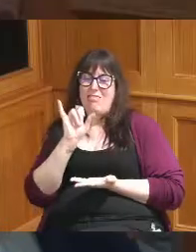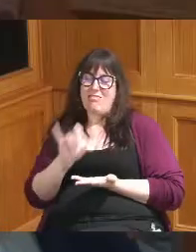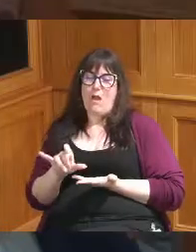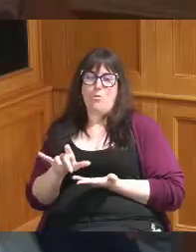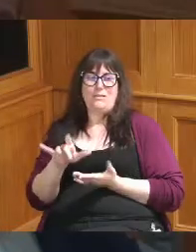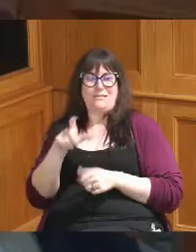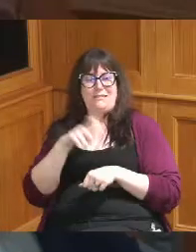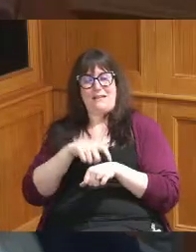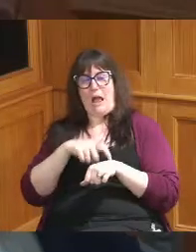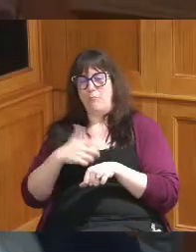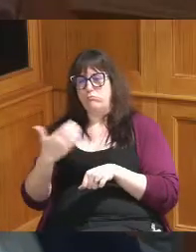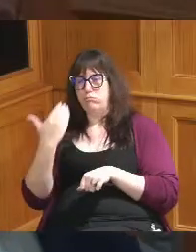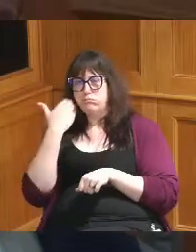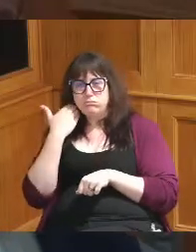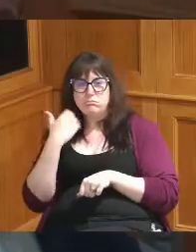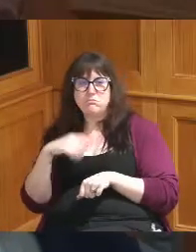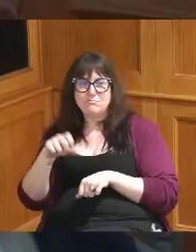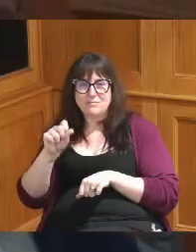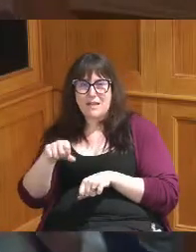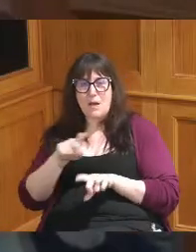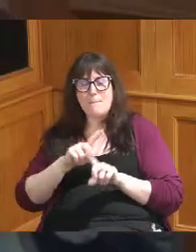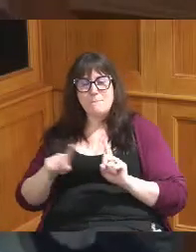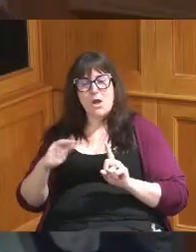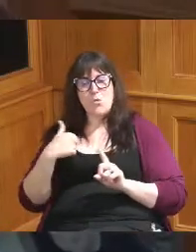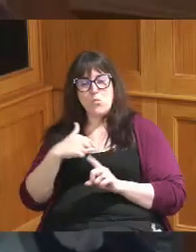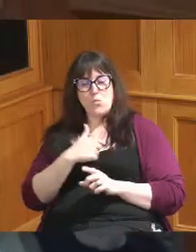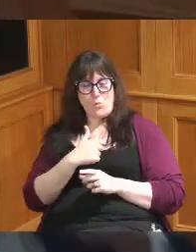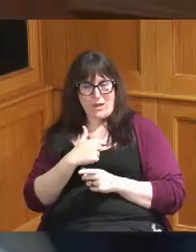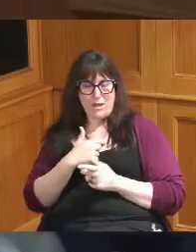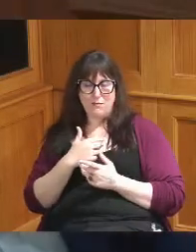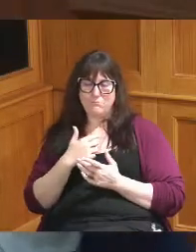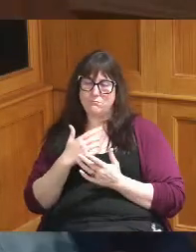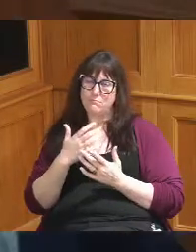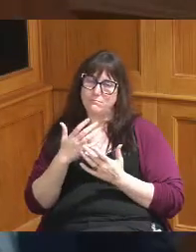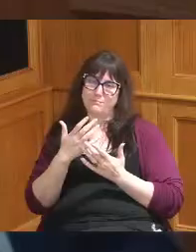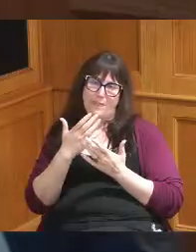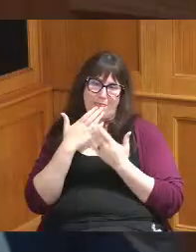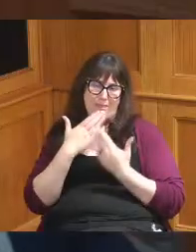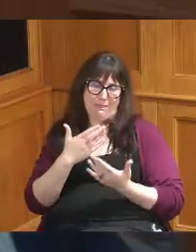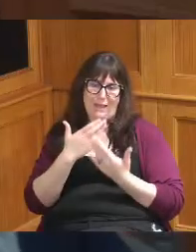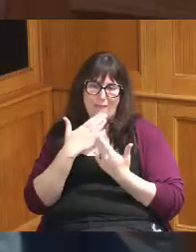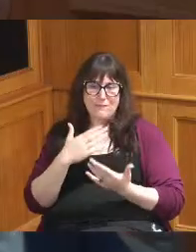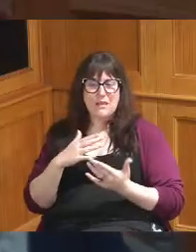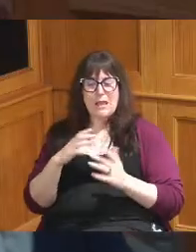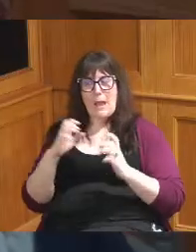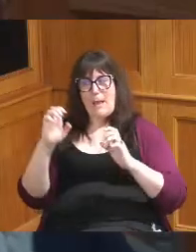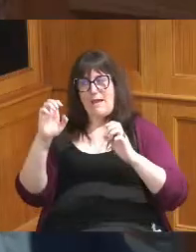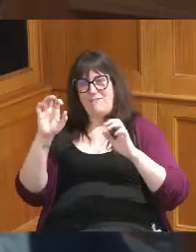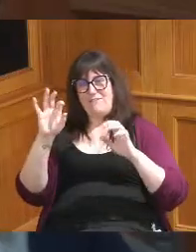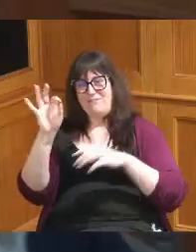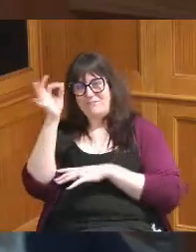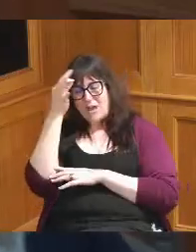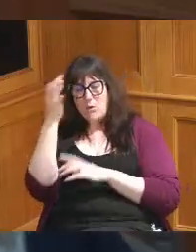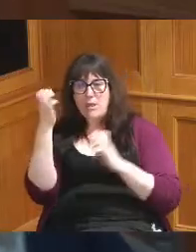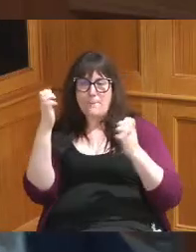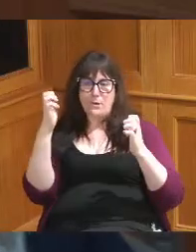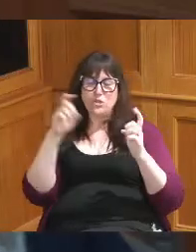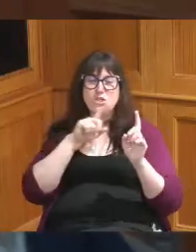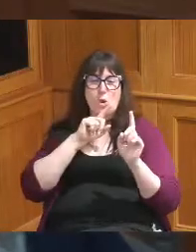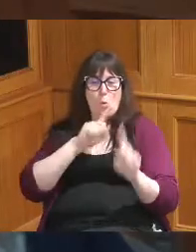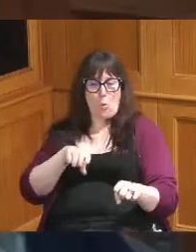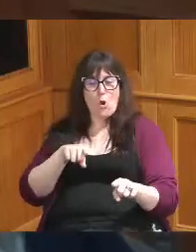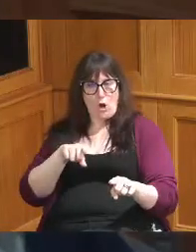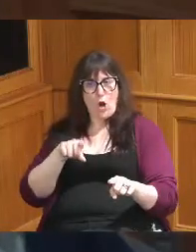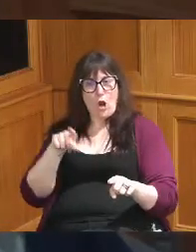time, but we also had the grace of a emergency order, federal emergency order, that provided